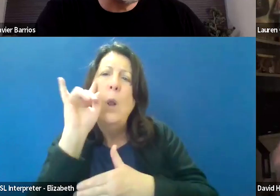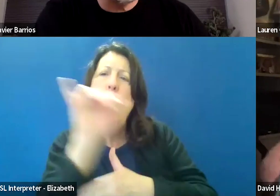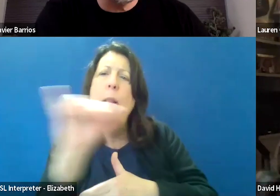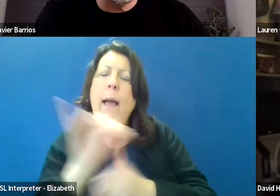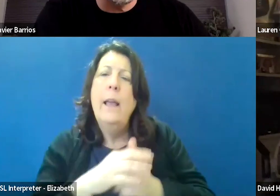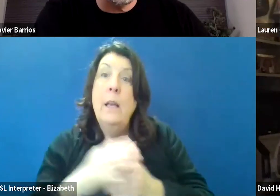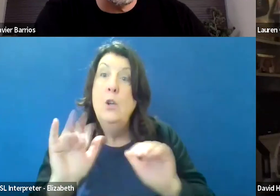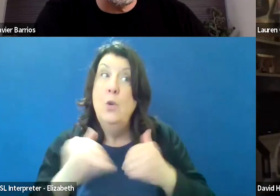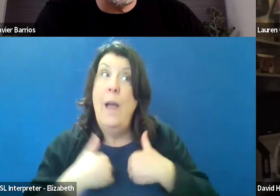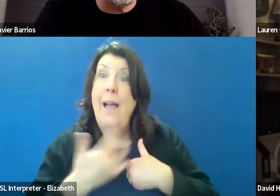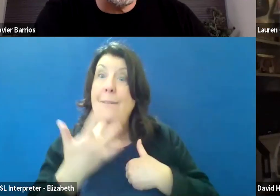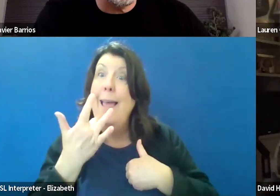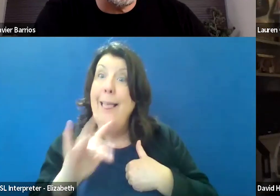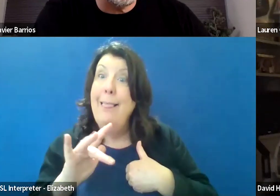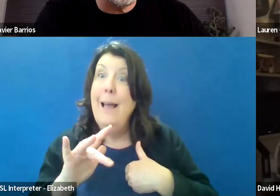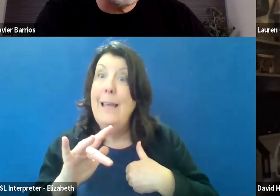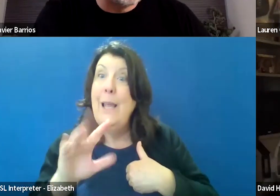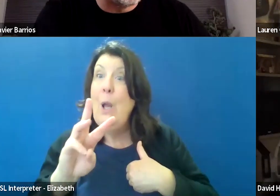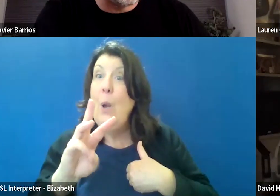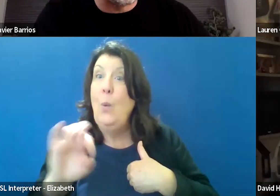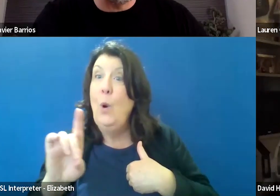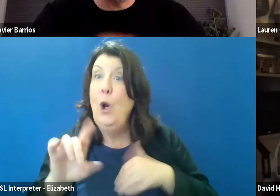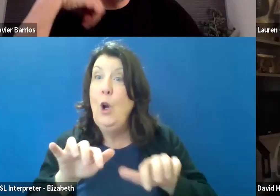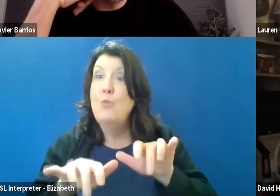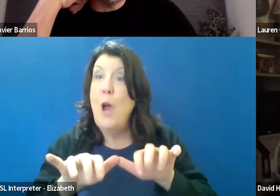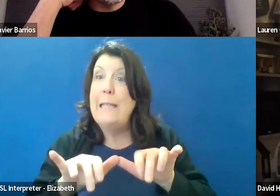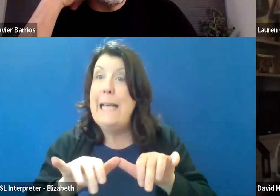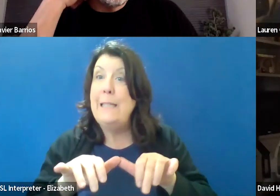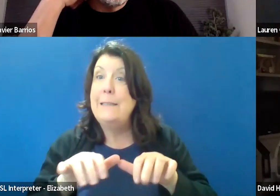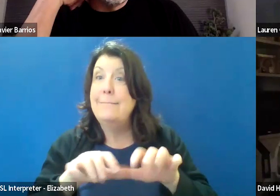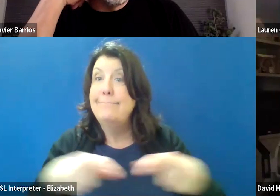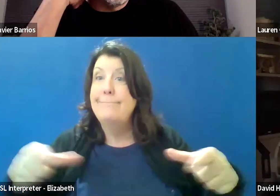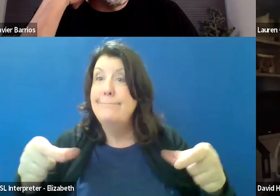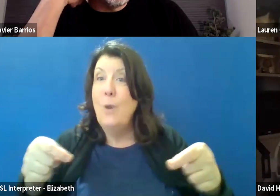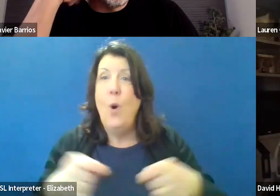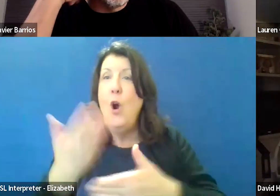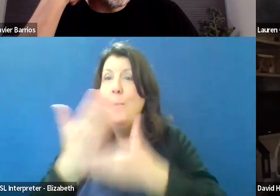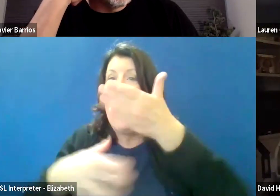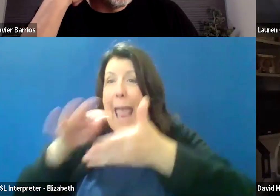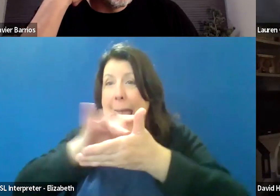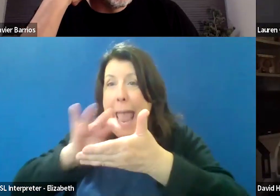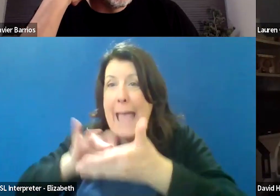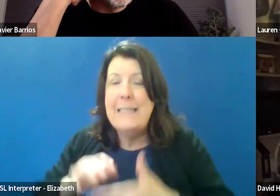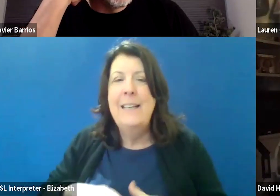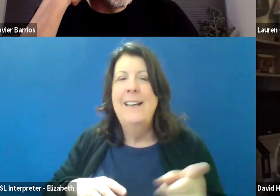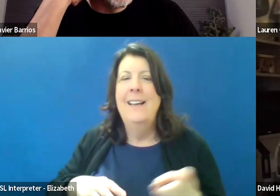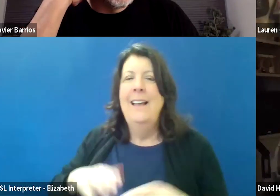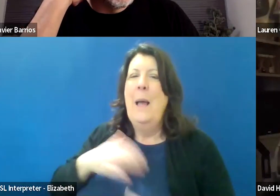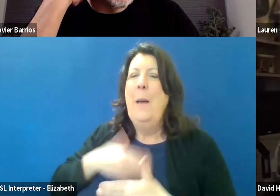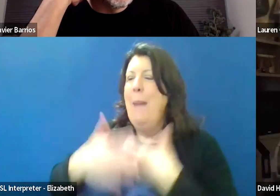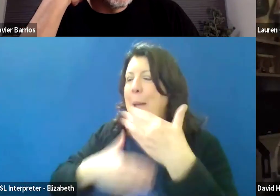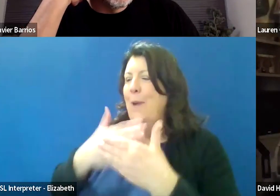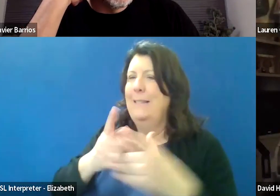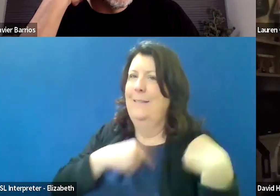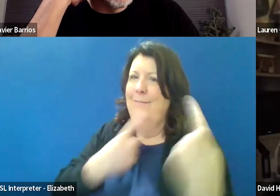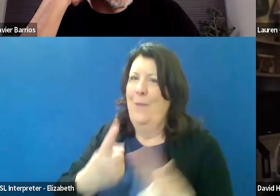a lucky word processor? Do you write by hand? What Yeah, I see all that some crazy. note Most of cards and stuff on your door. my process has always